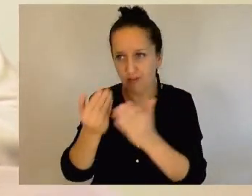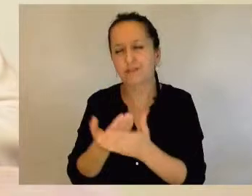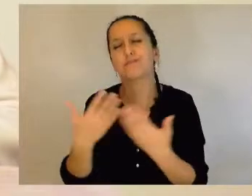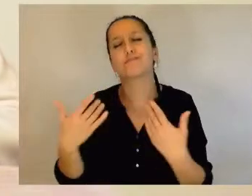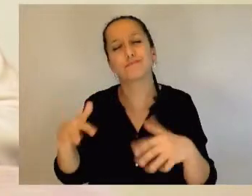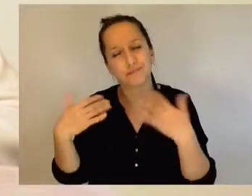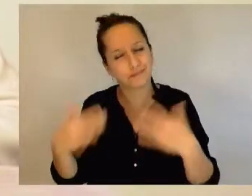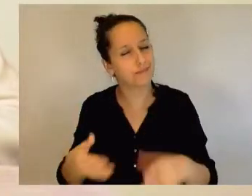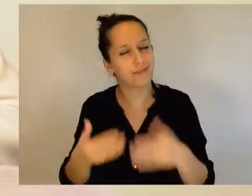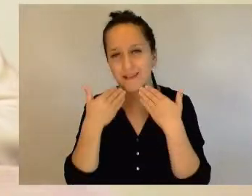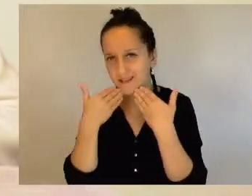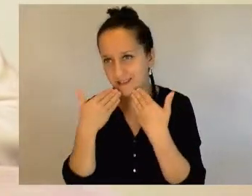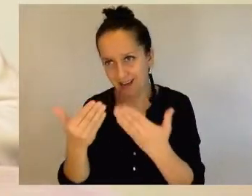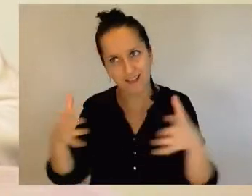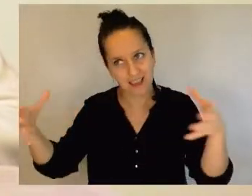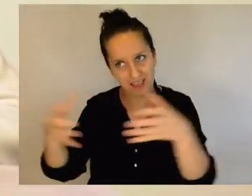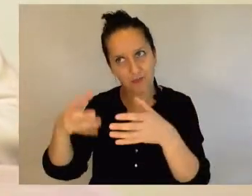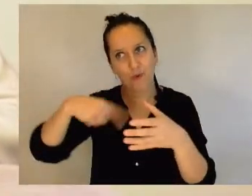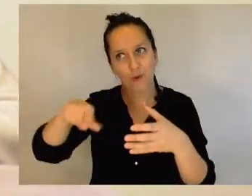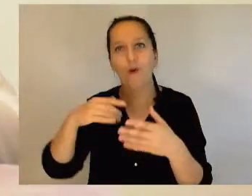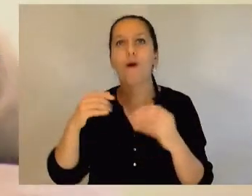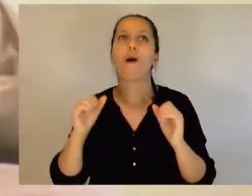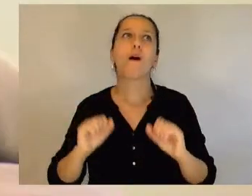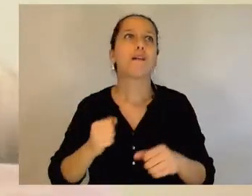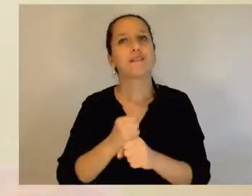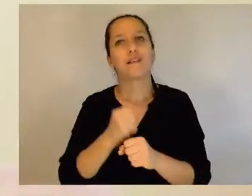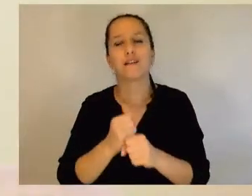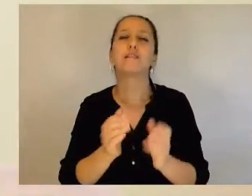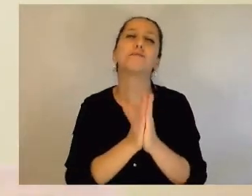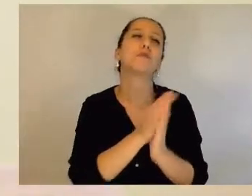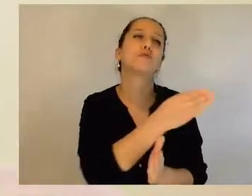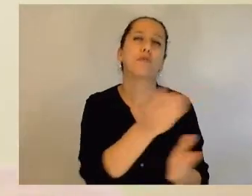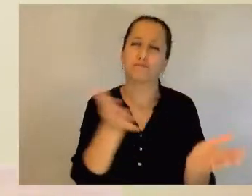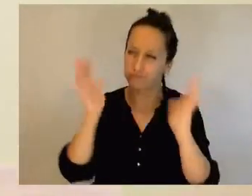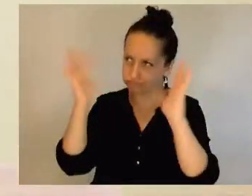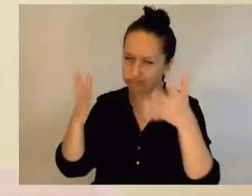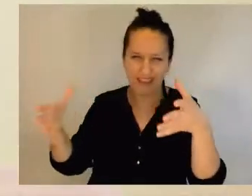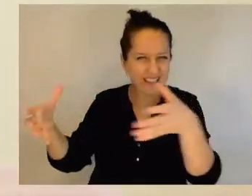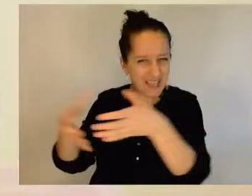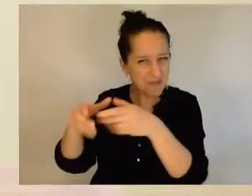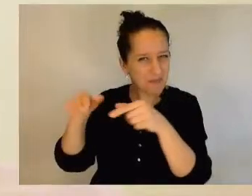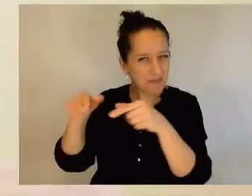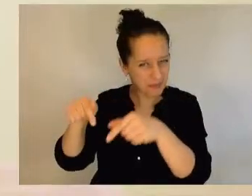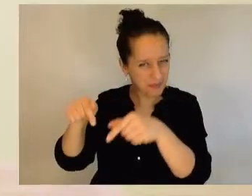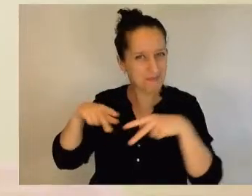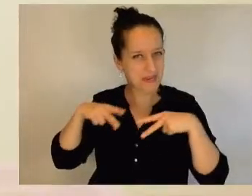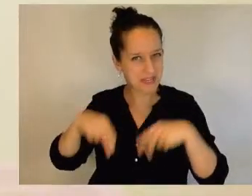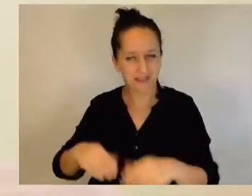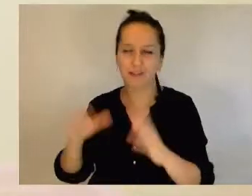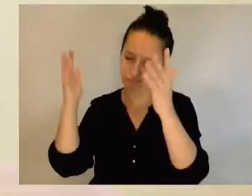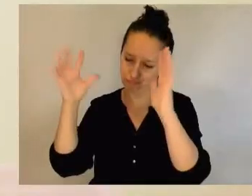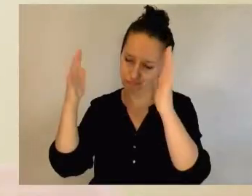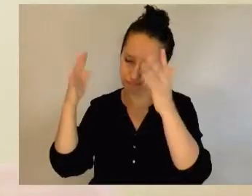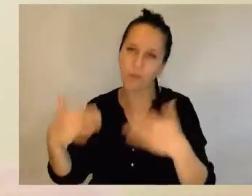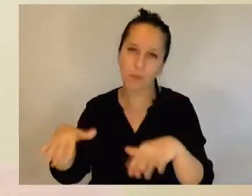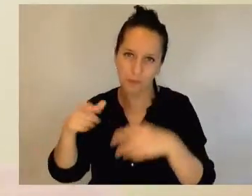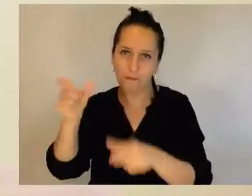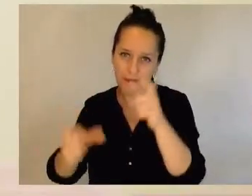ministry. Thank you very much, team, for making this possible. Please bring your hands together for this valuable team.